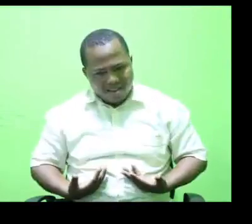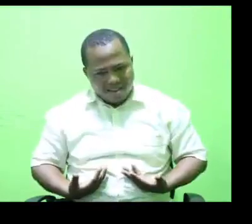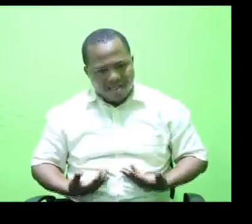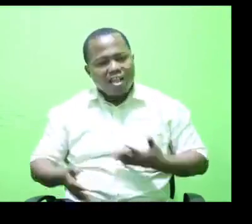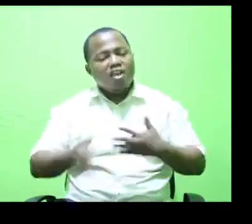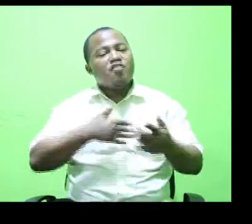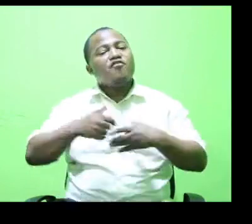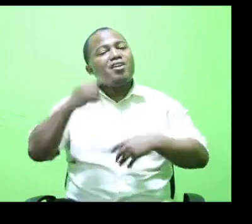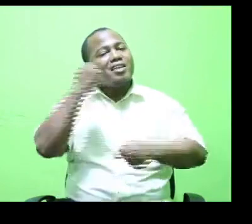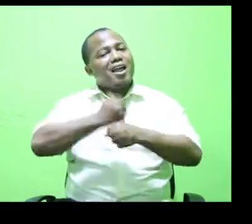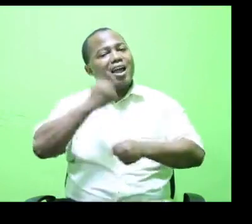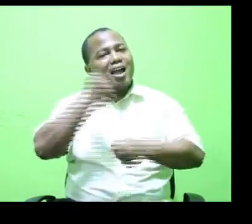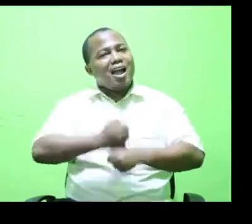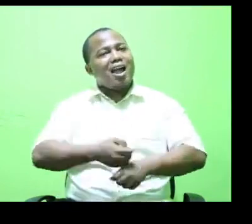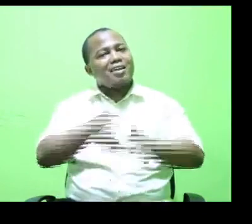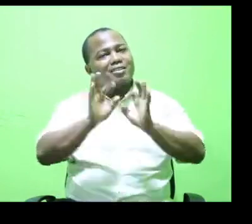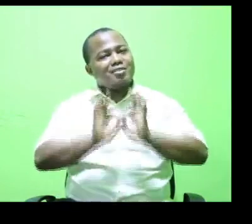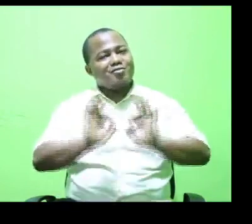perform well.